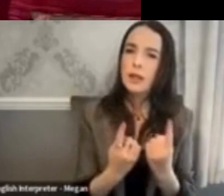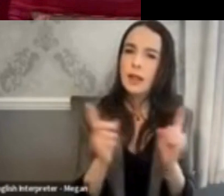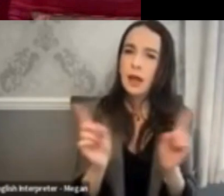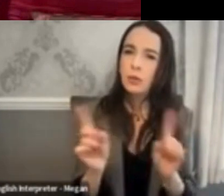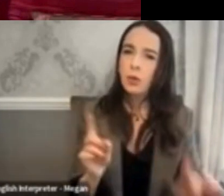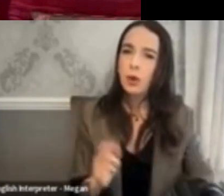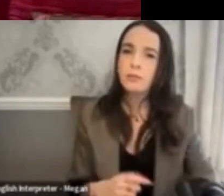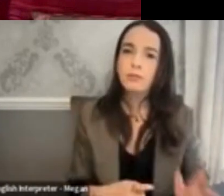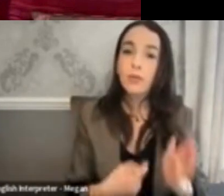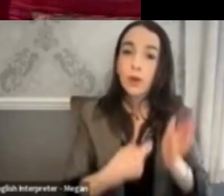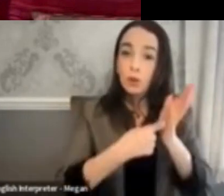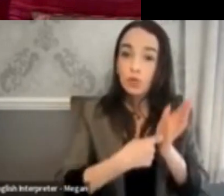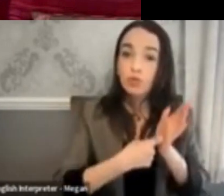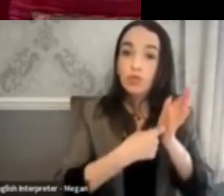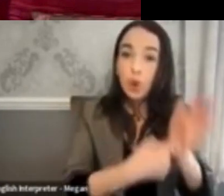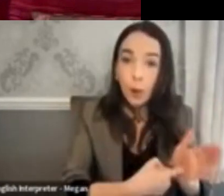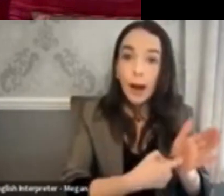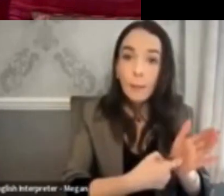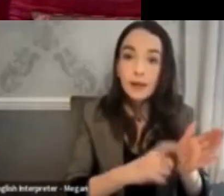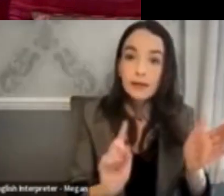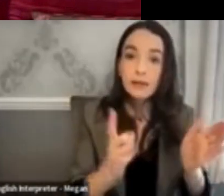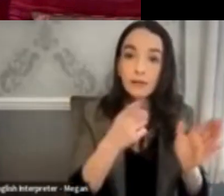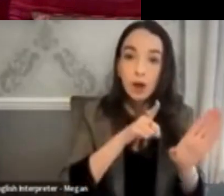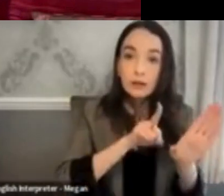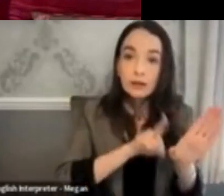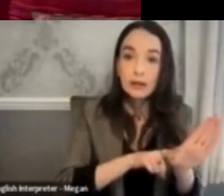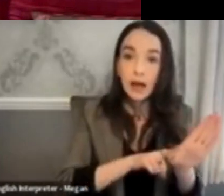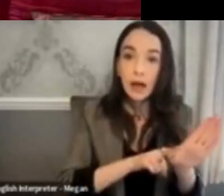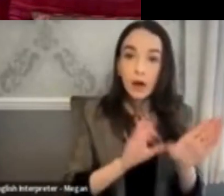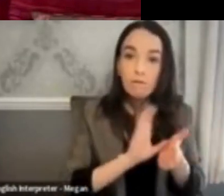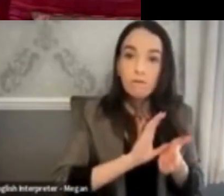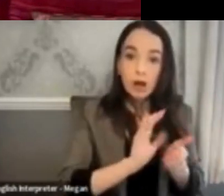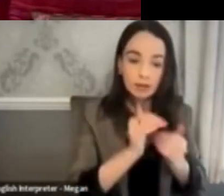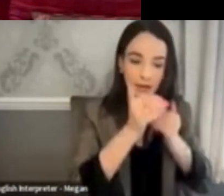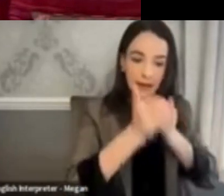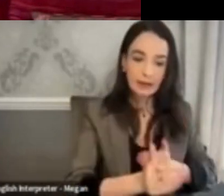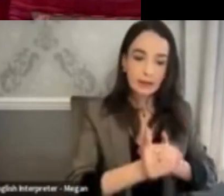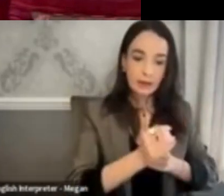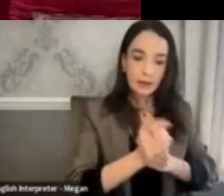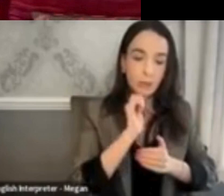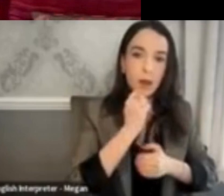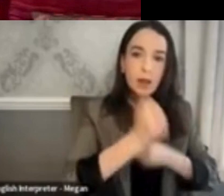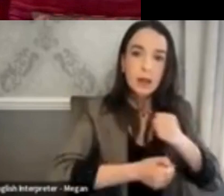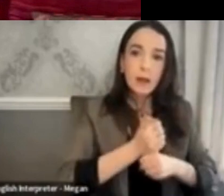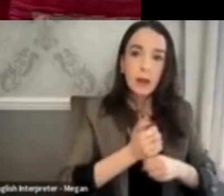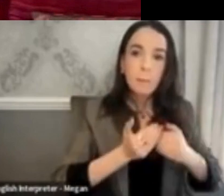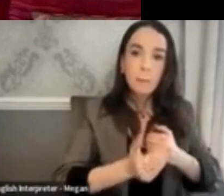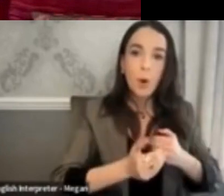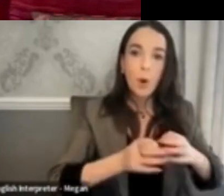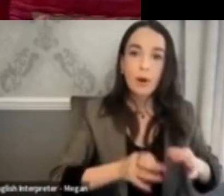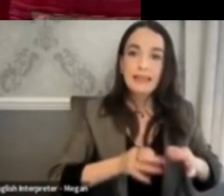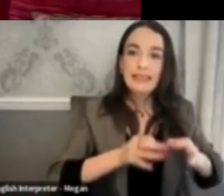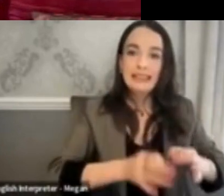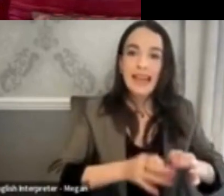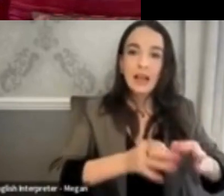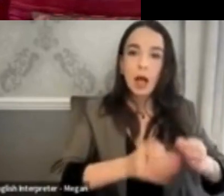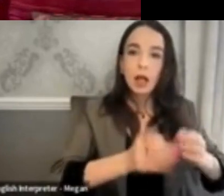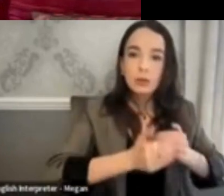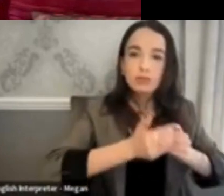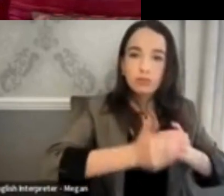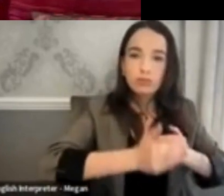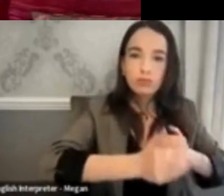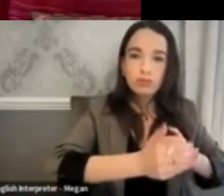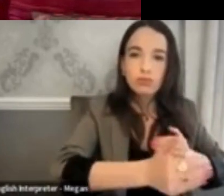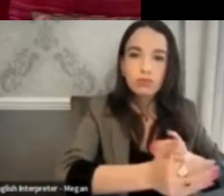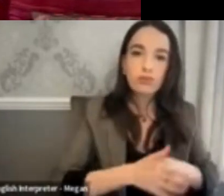of funding, and we're going to talk briefly through funding agreements later on in this session. We want to work